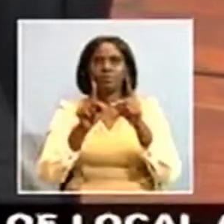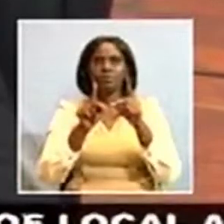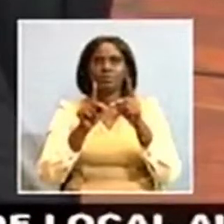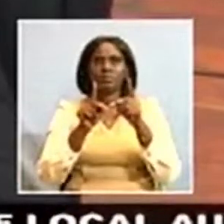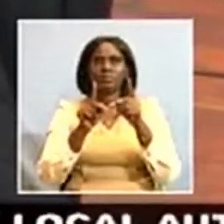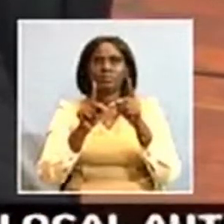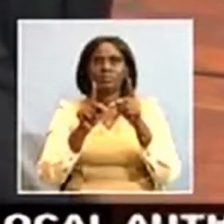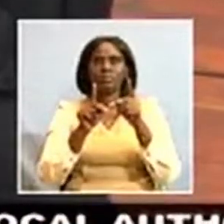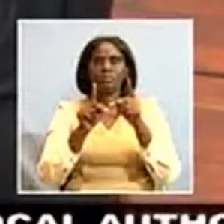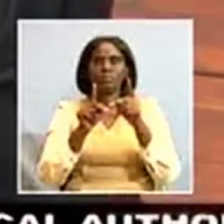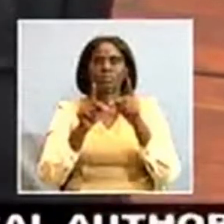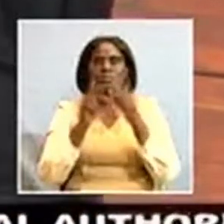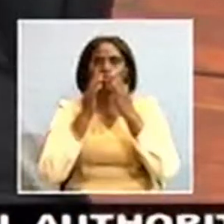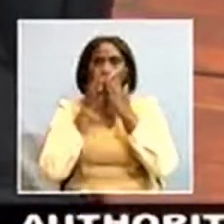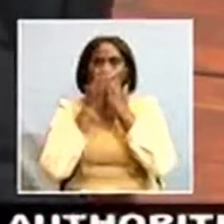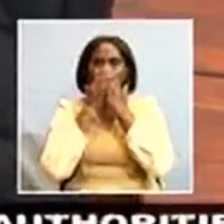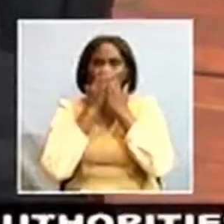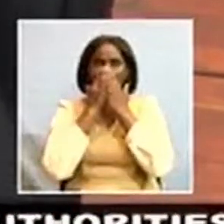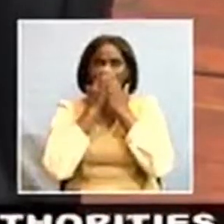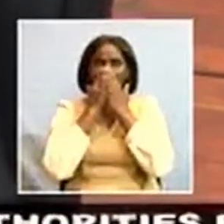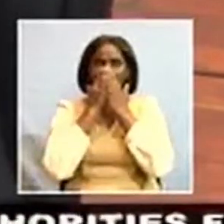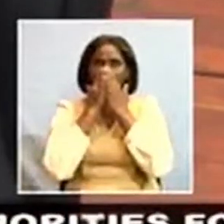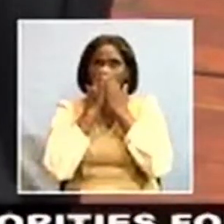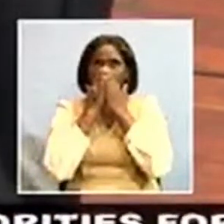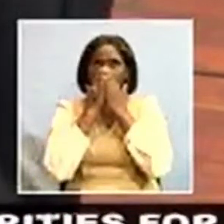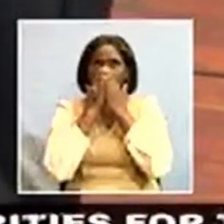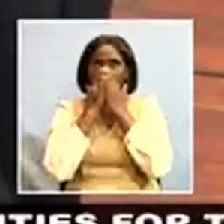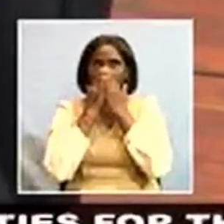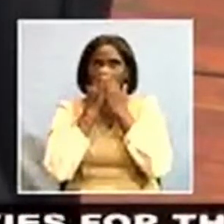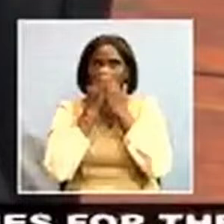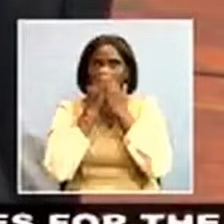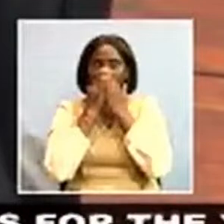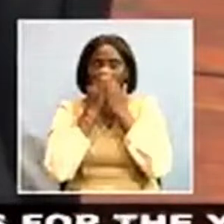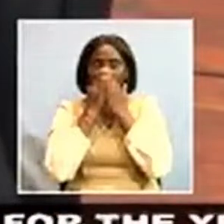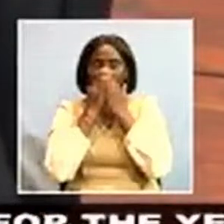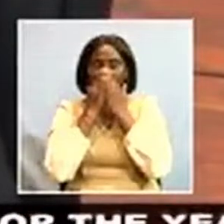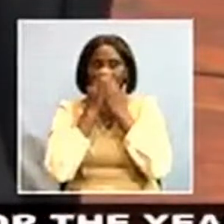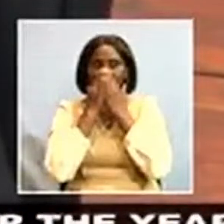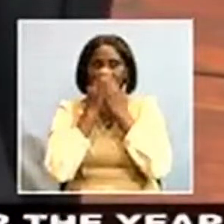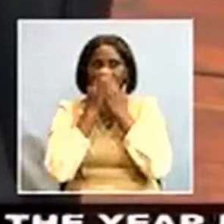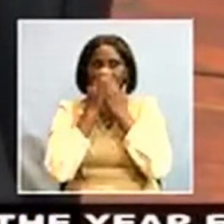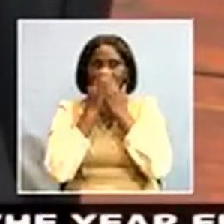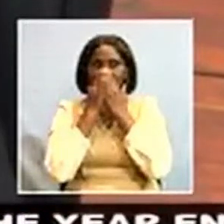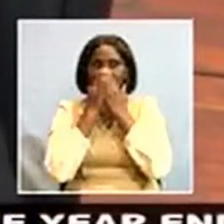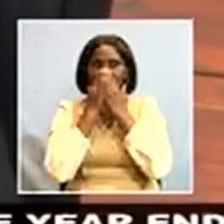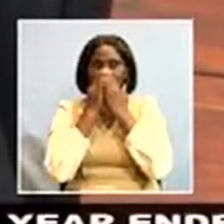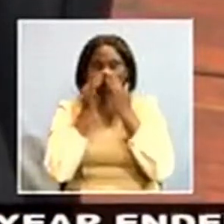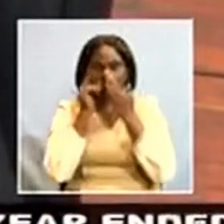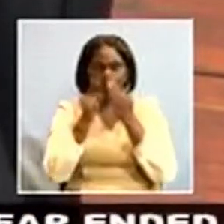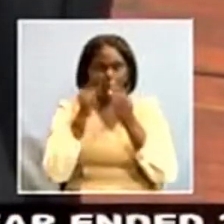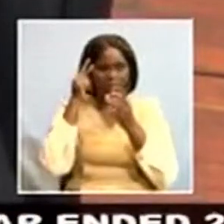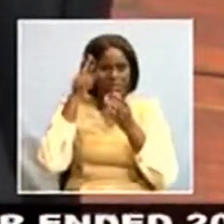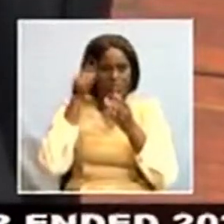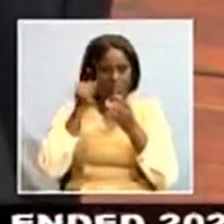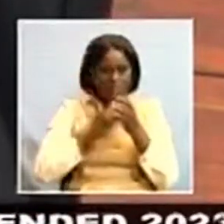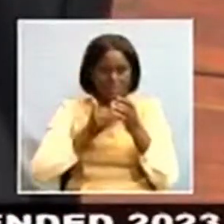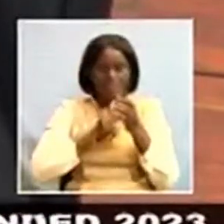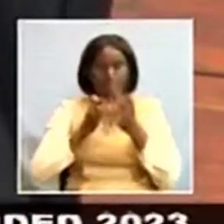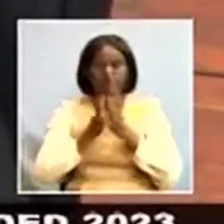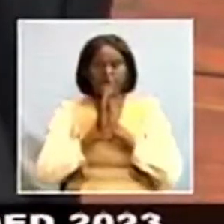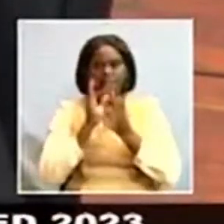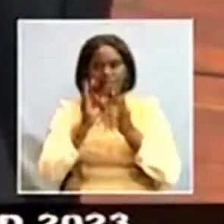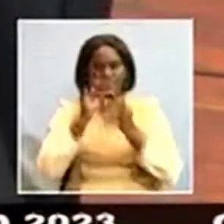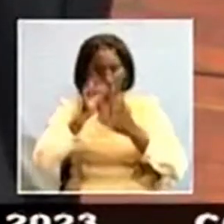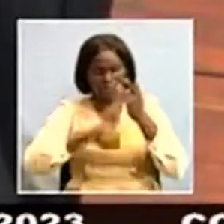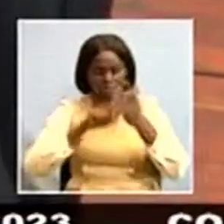actually vandalizing or even actually pilfering from the same assets. So that's the reason why I asked, because if the cost